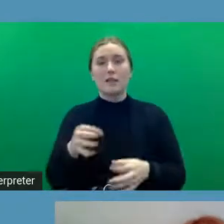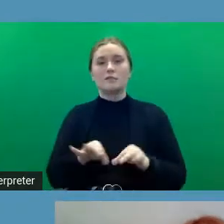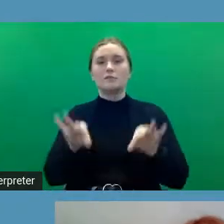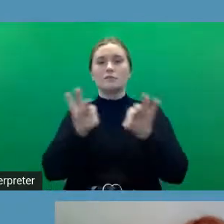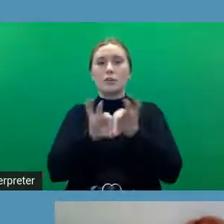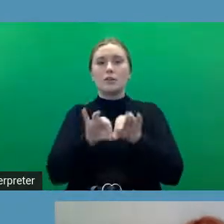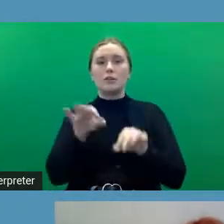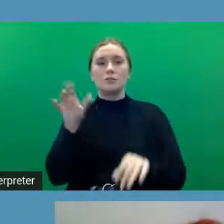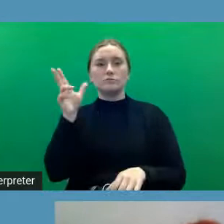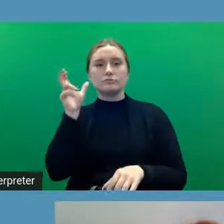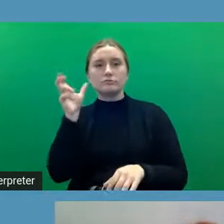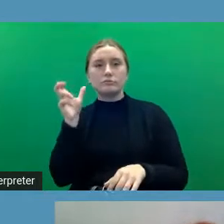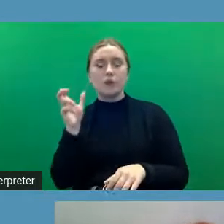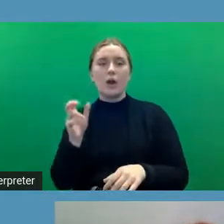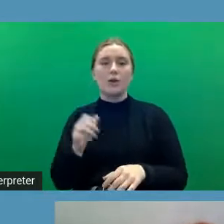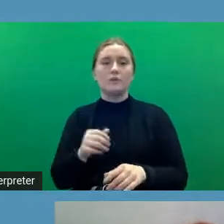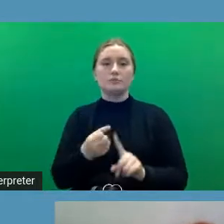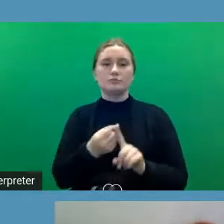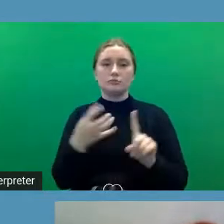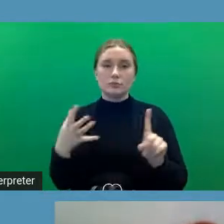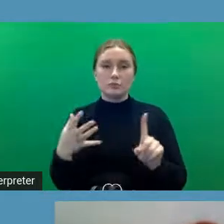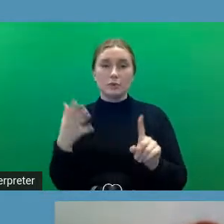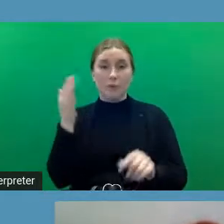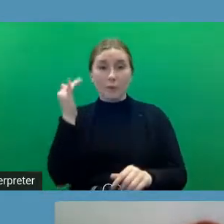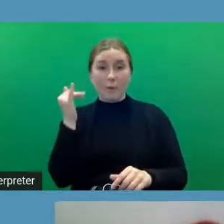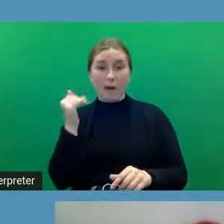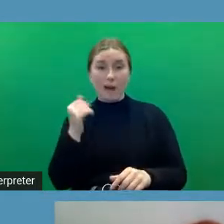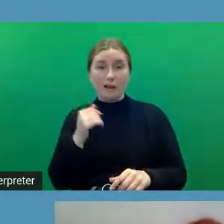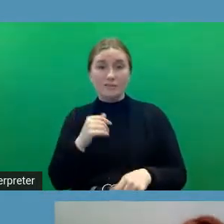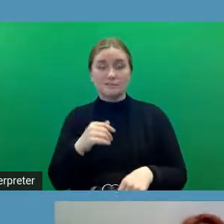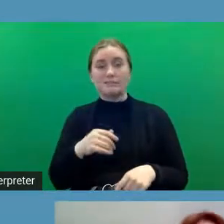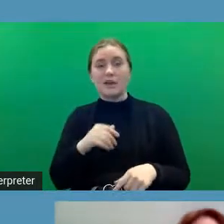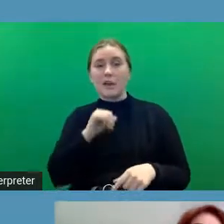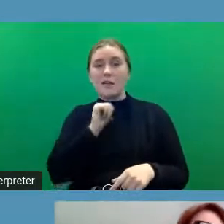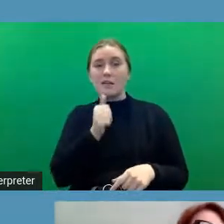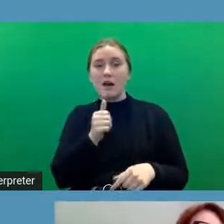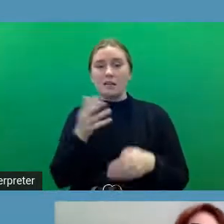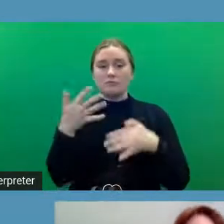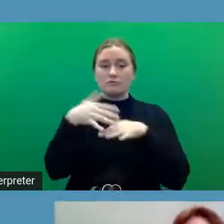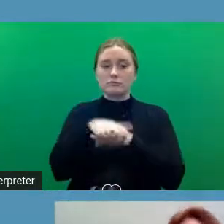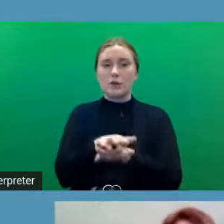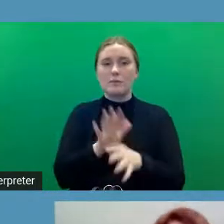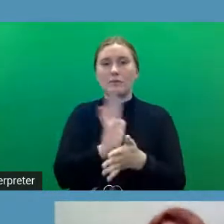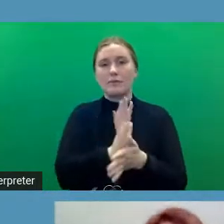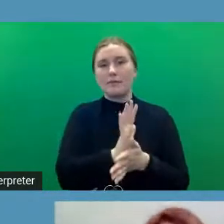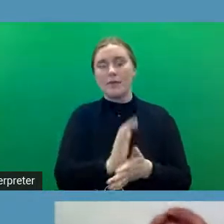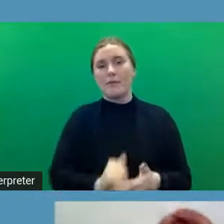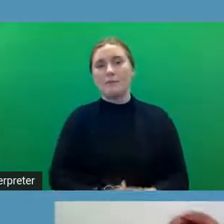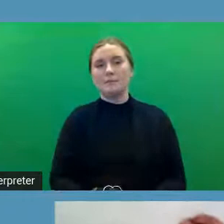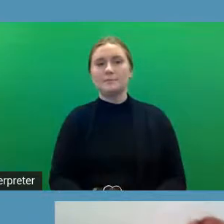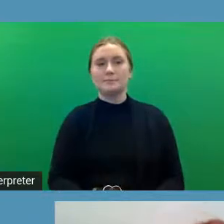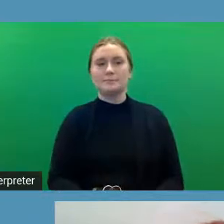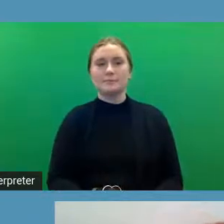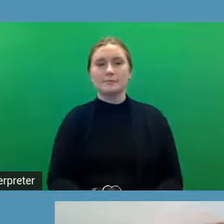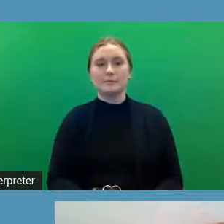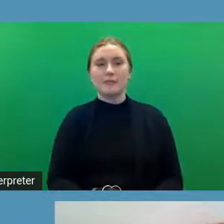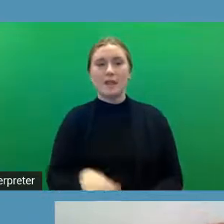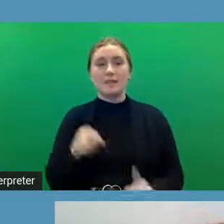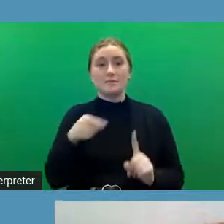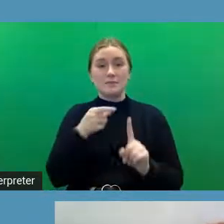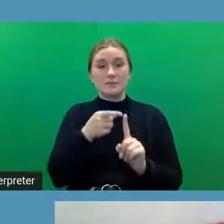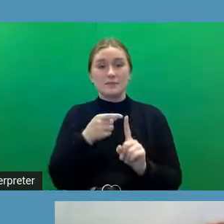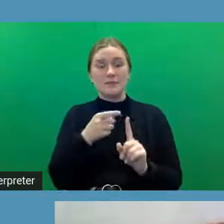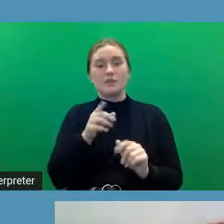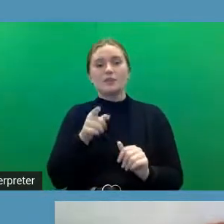because that may not be able to be incorporated into the video. So that's that production choice that Anna is referring to. The